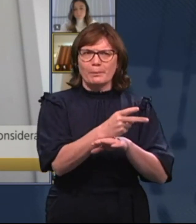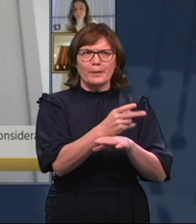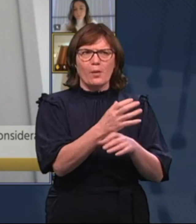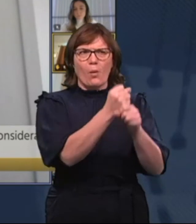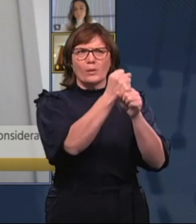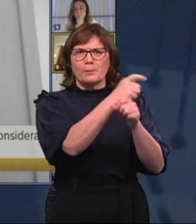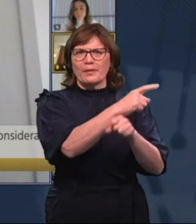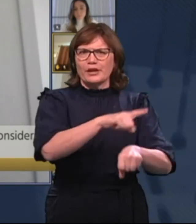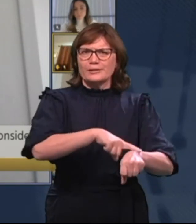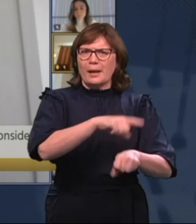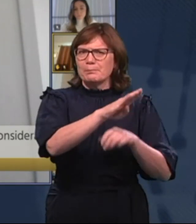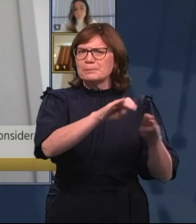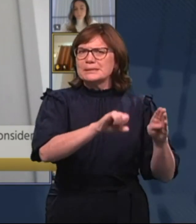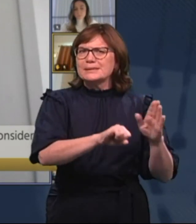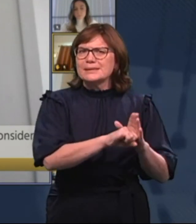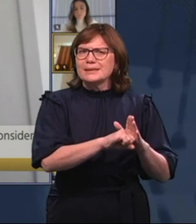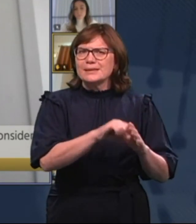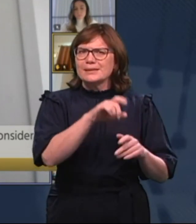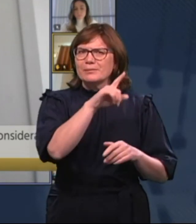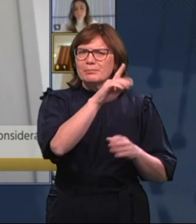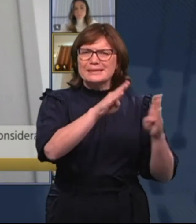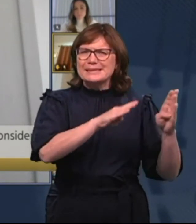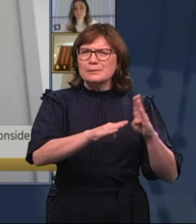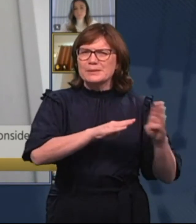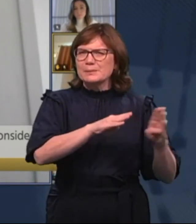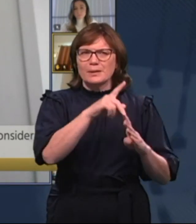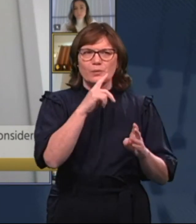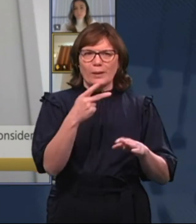for nursing staff and things like that.